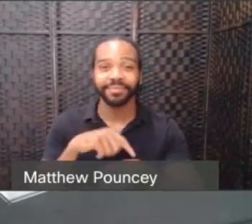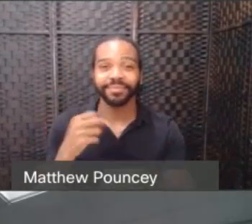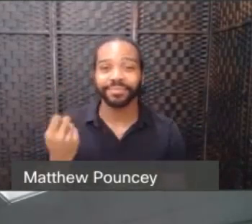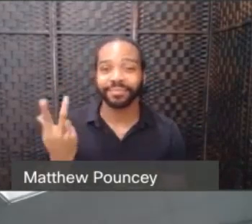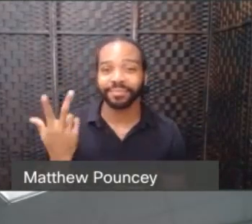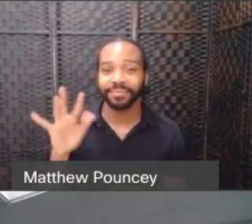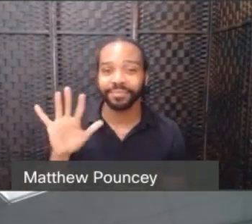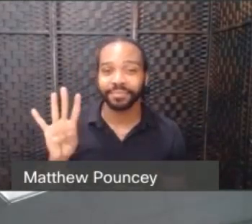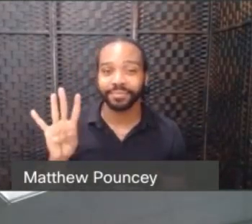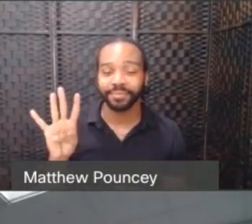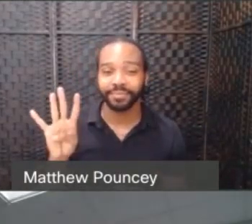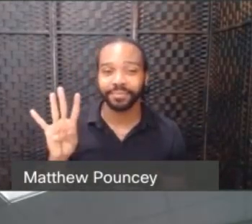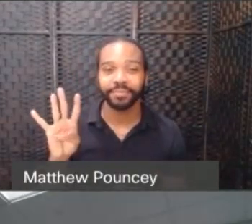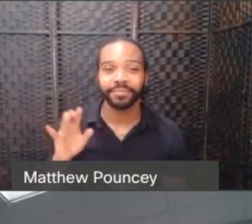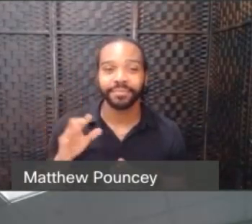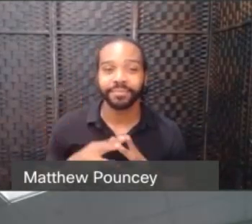We can